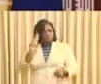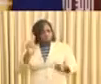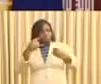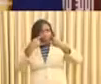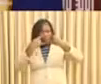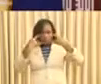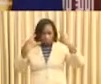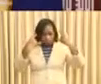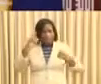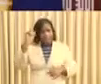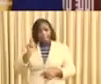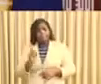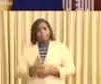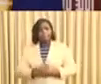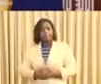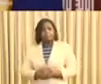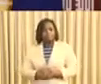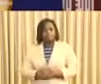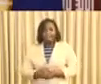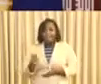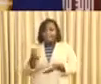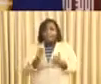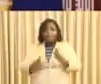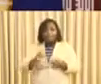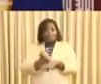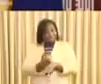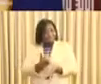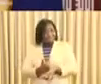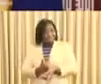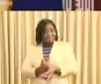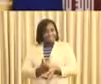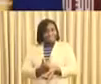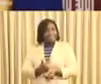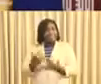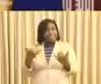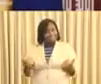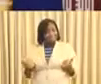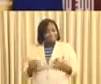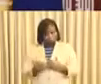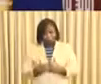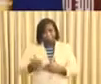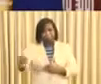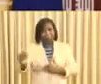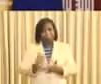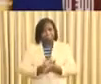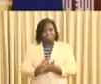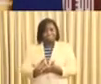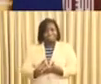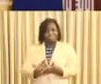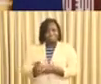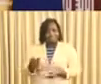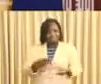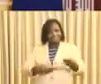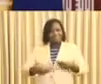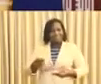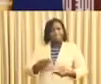Fellow Ghanaians, in the course of this past week, I engaged a number of stakeholders to discuss